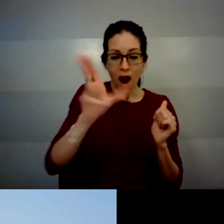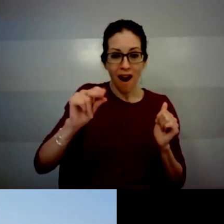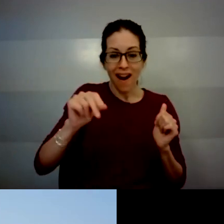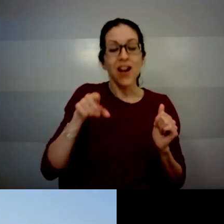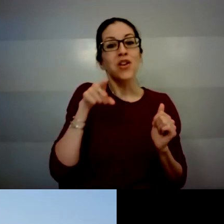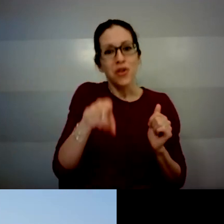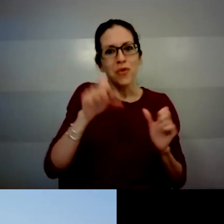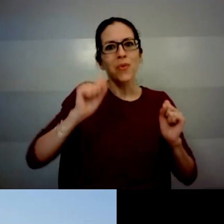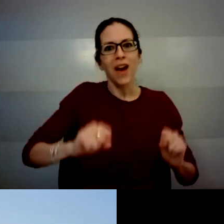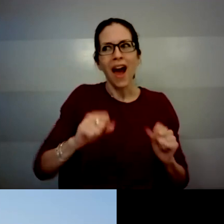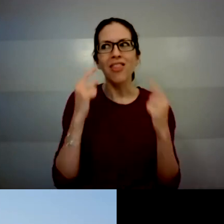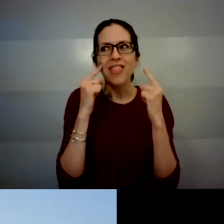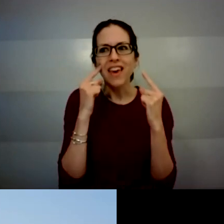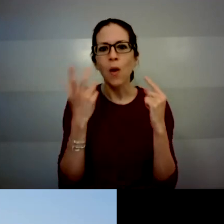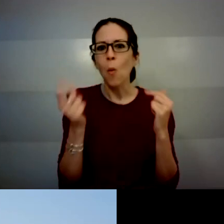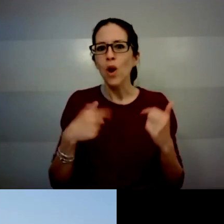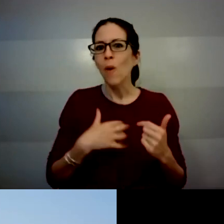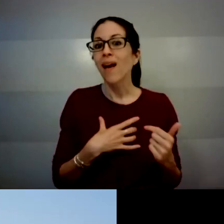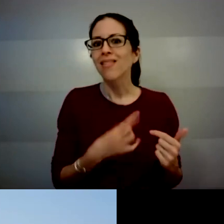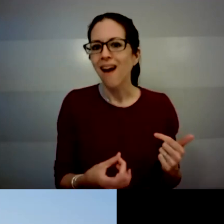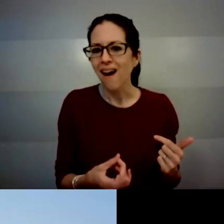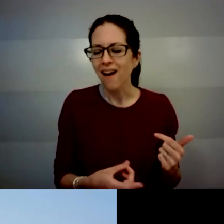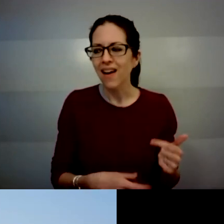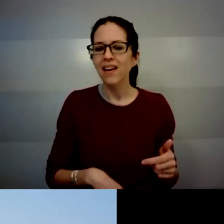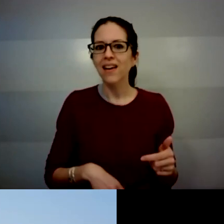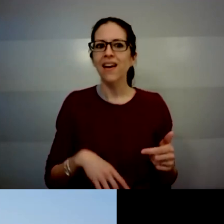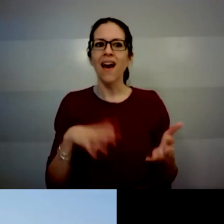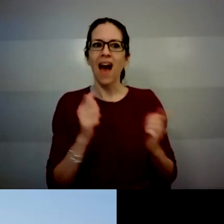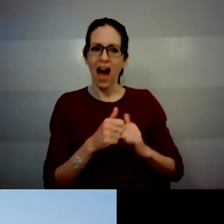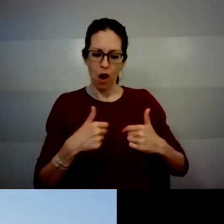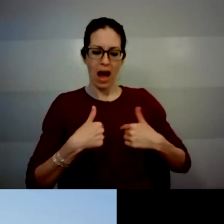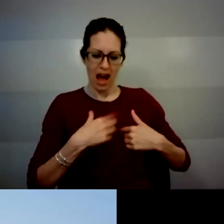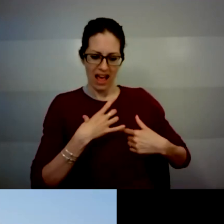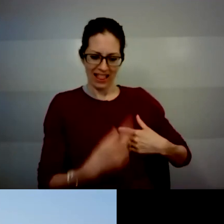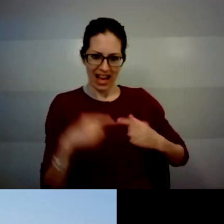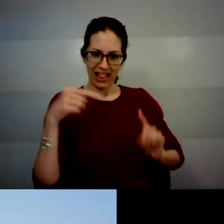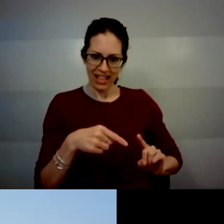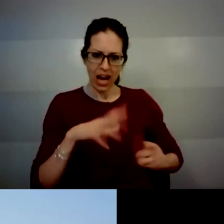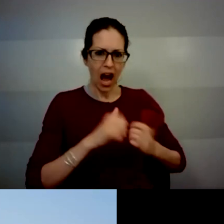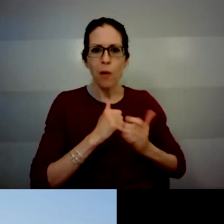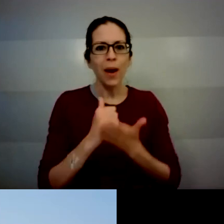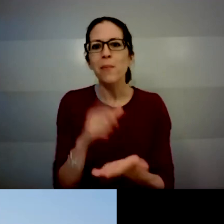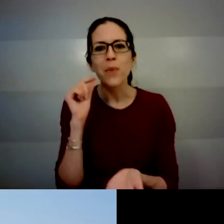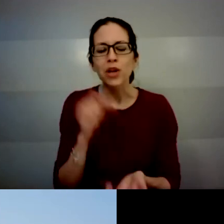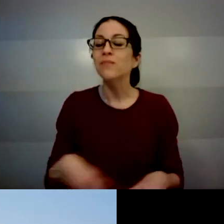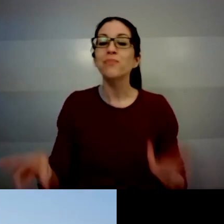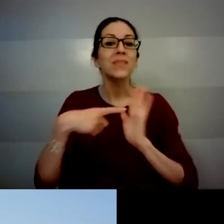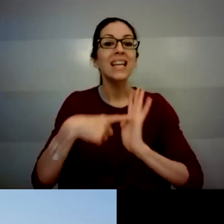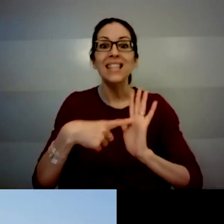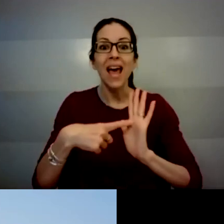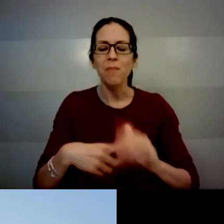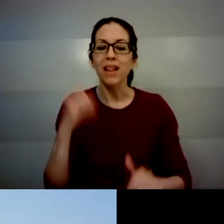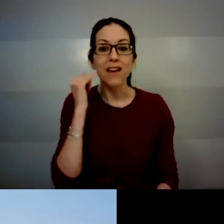about what you like and how what you like can help migratory birds. So for example, if you're somebody that